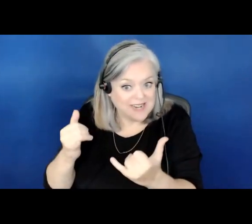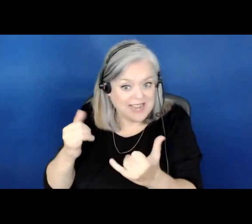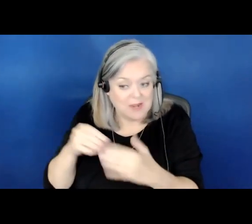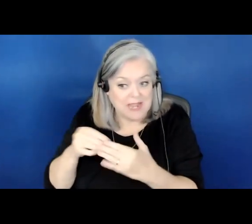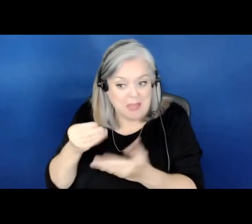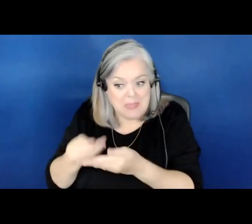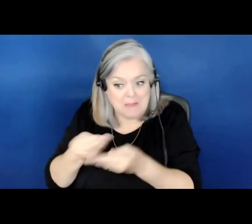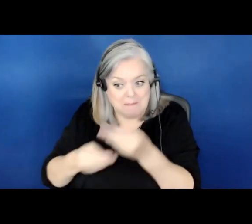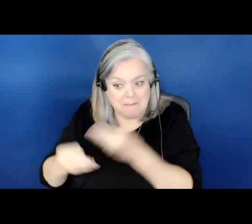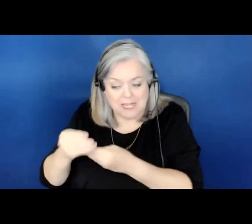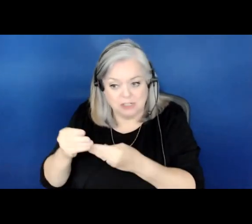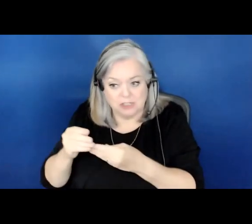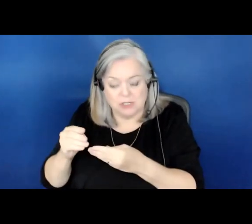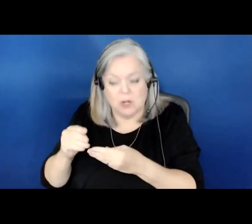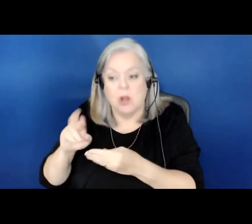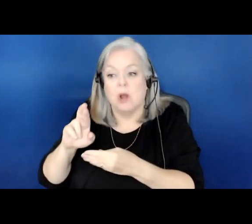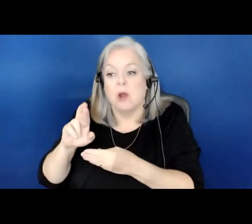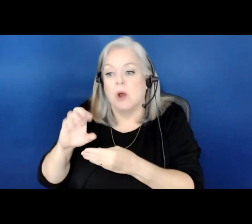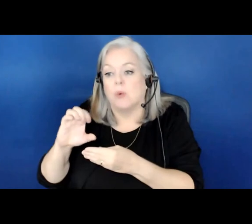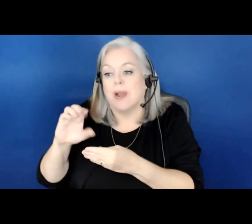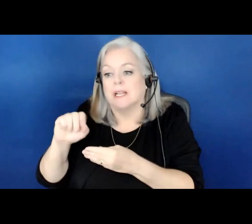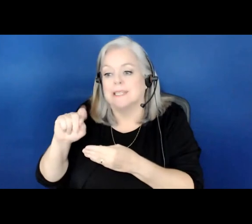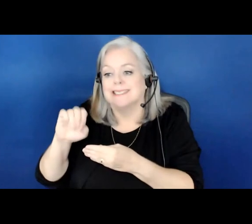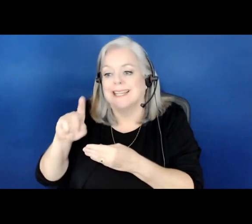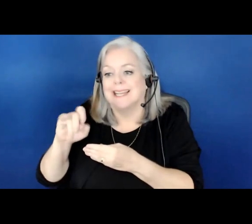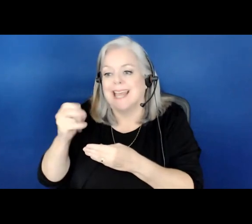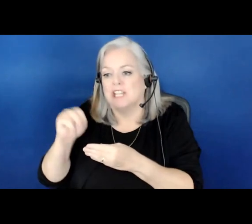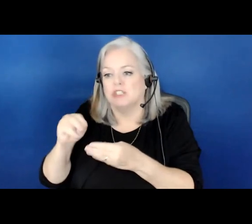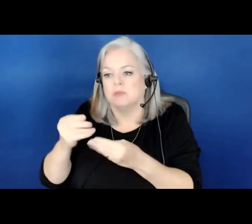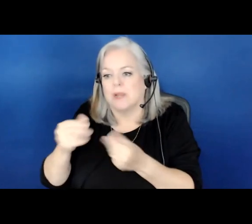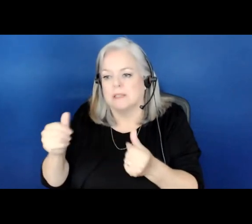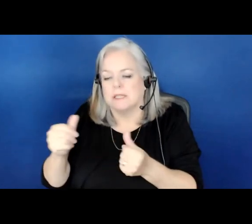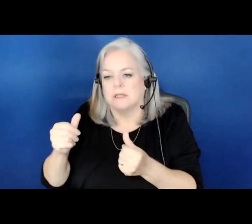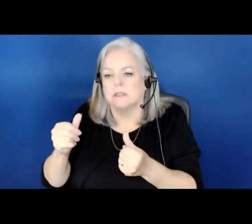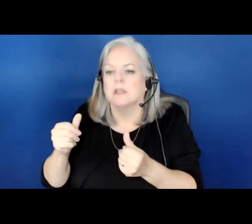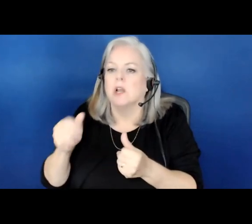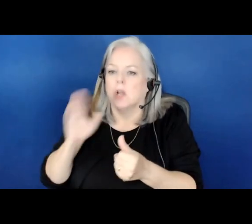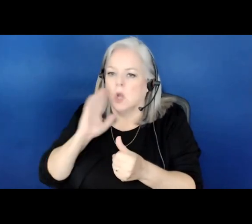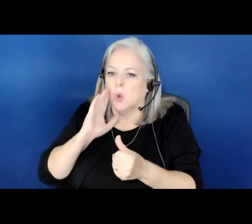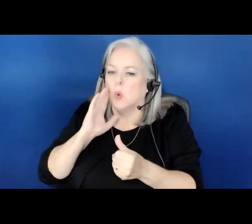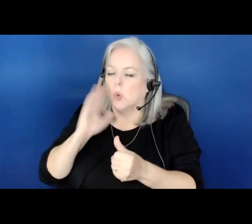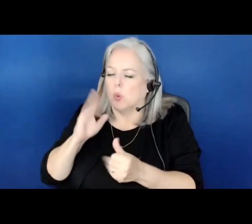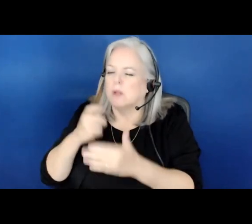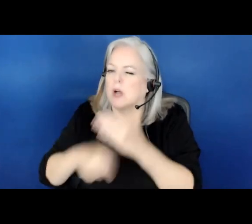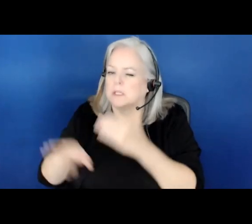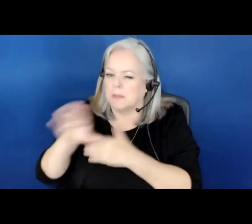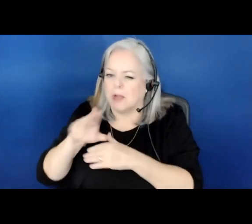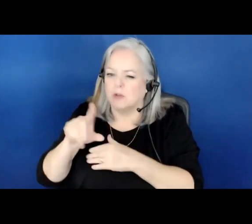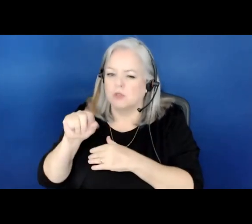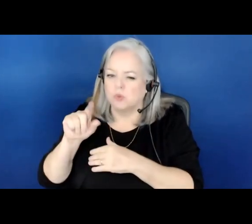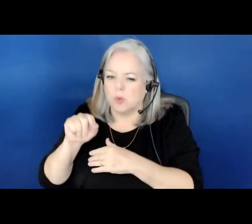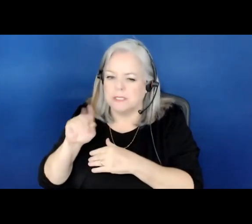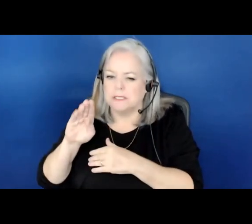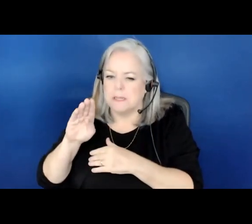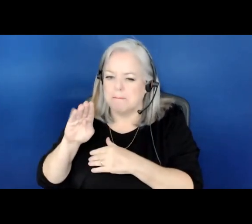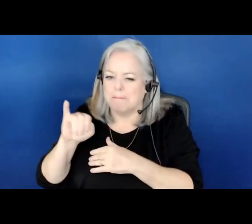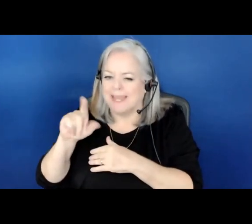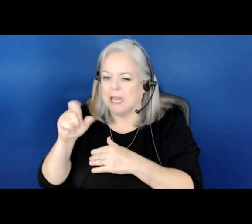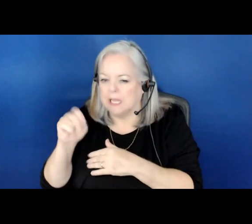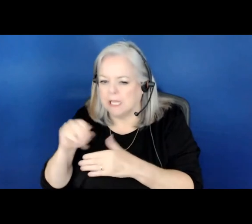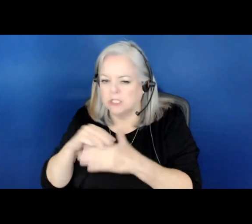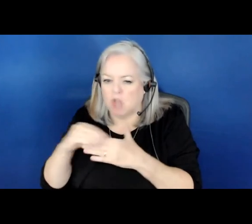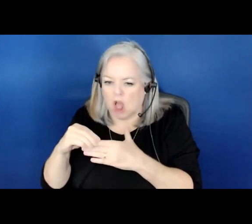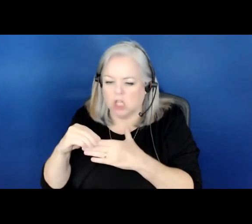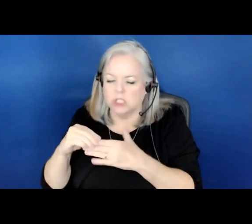the budget reconciliation package, would cost about $20 billion. However, the Medicare,